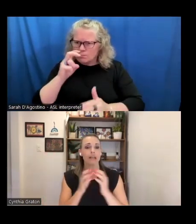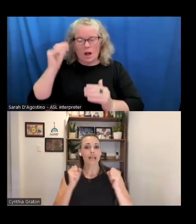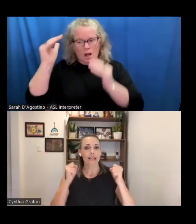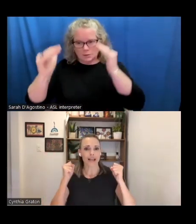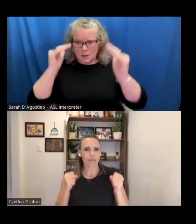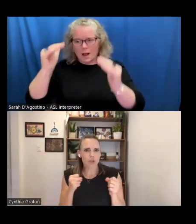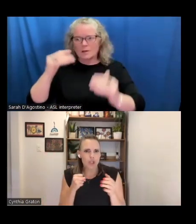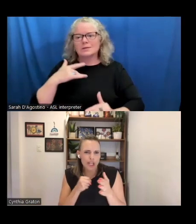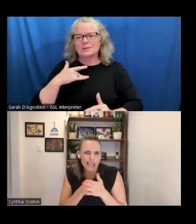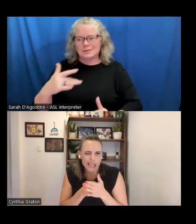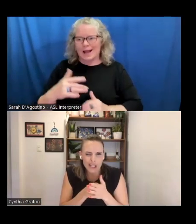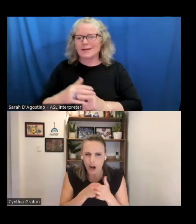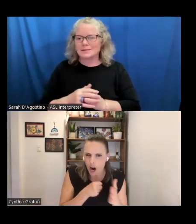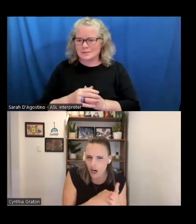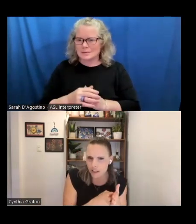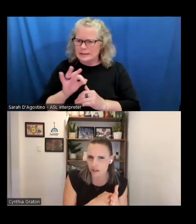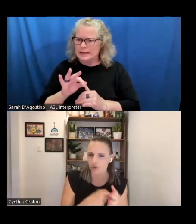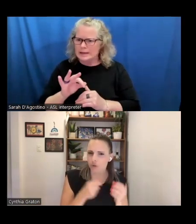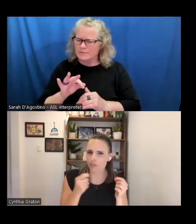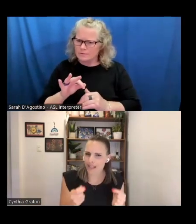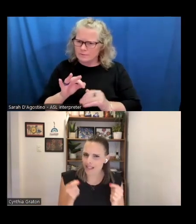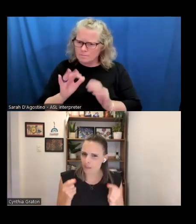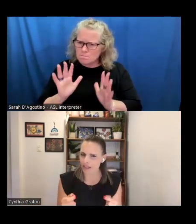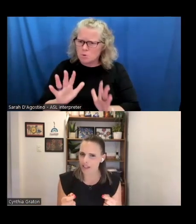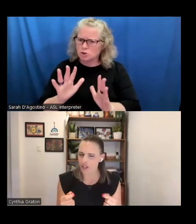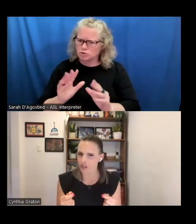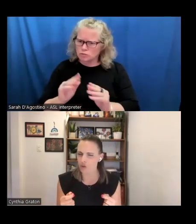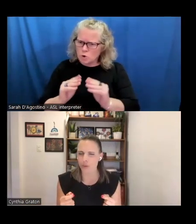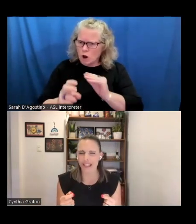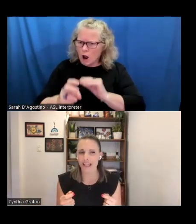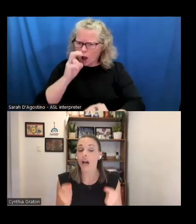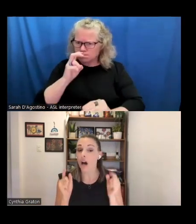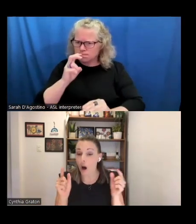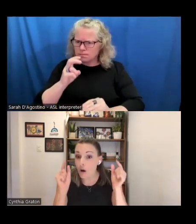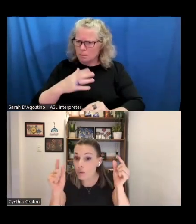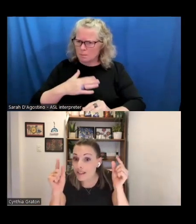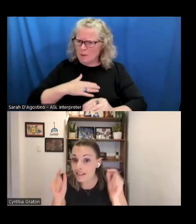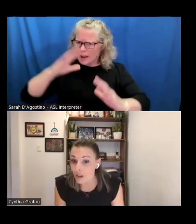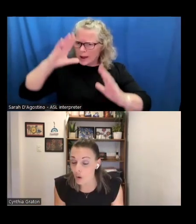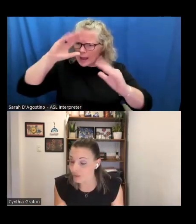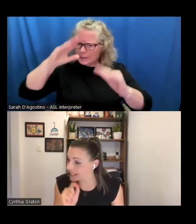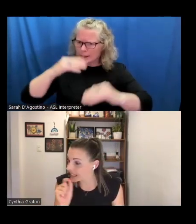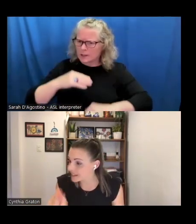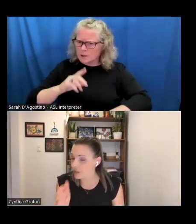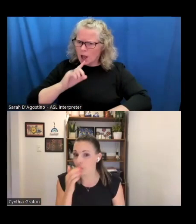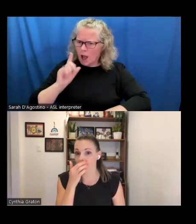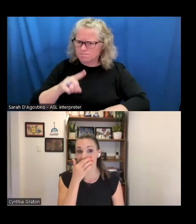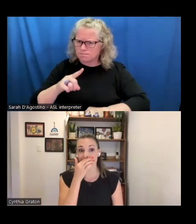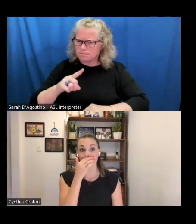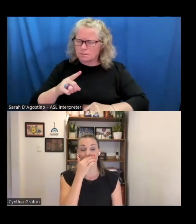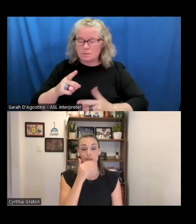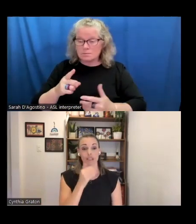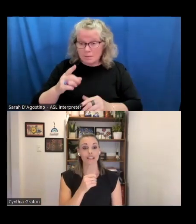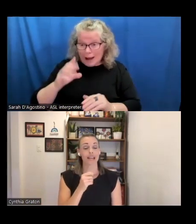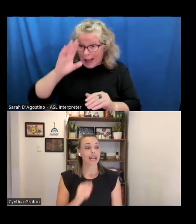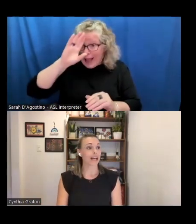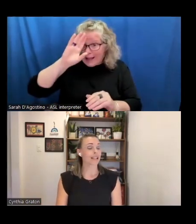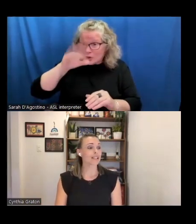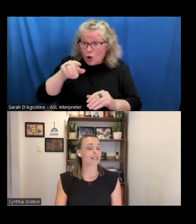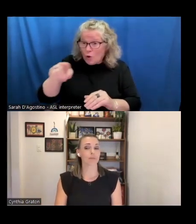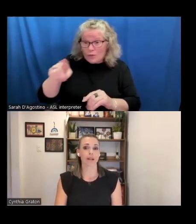belief that pushing kid harder to meet expectations we already know they cannot reliably